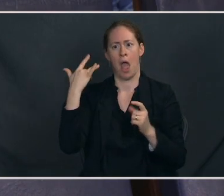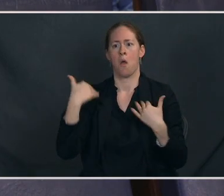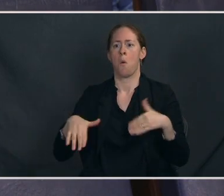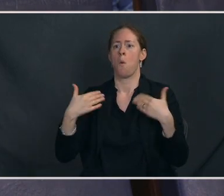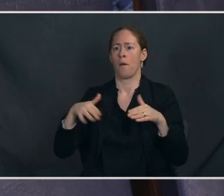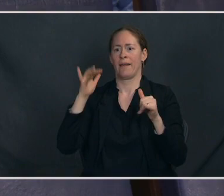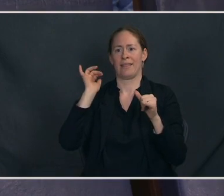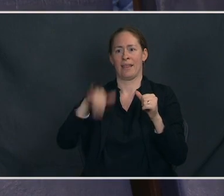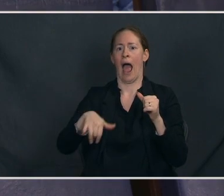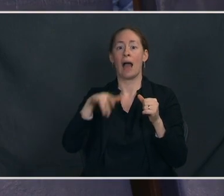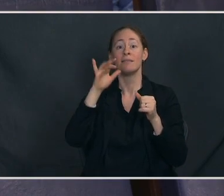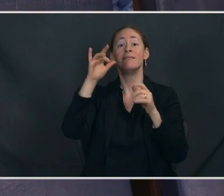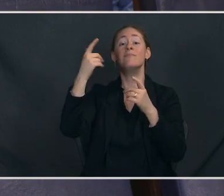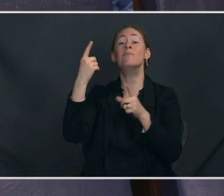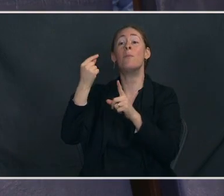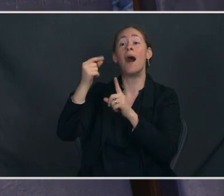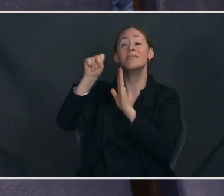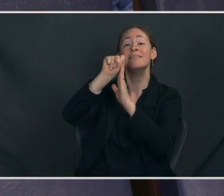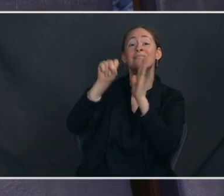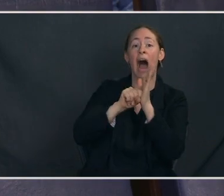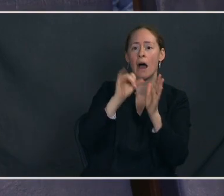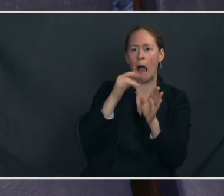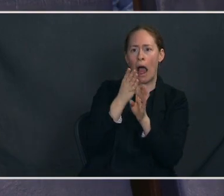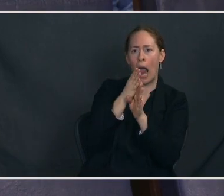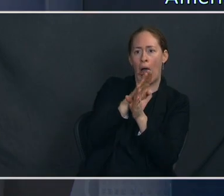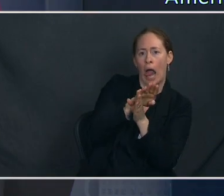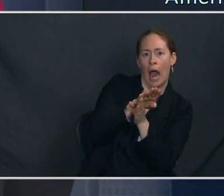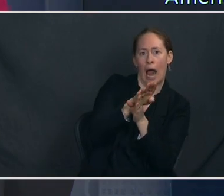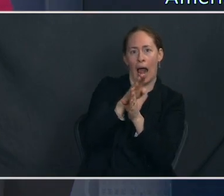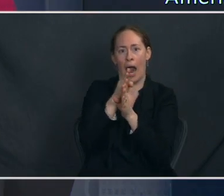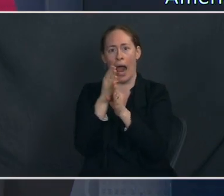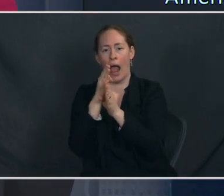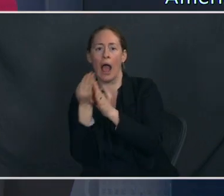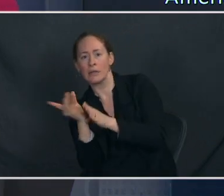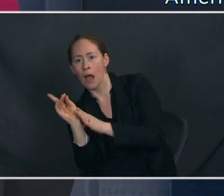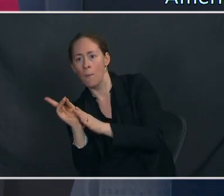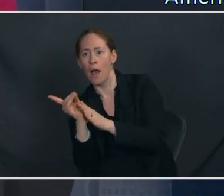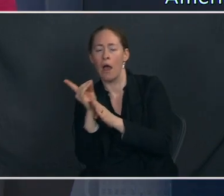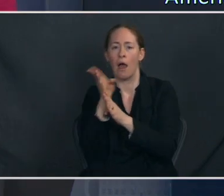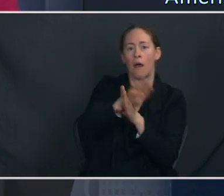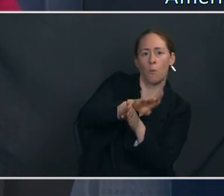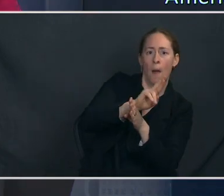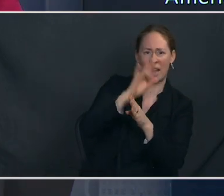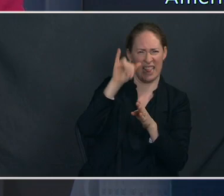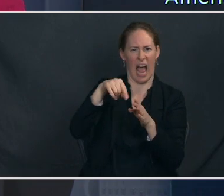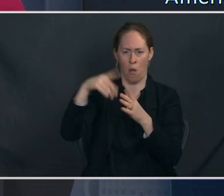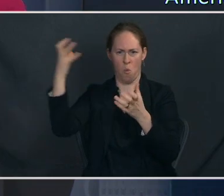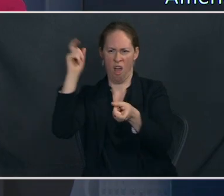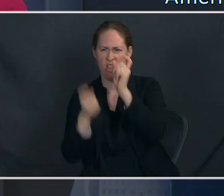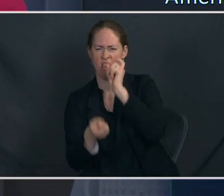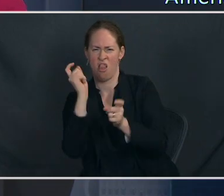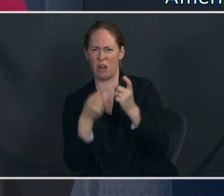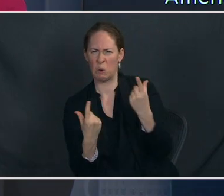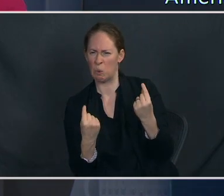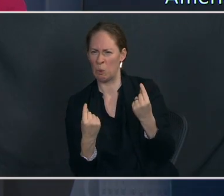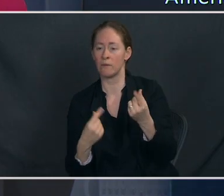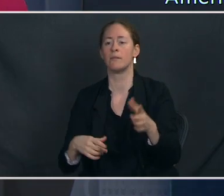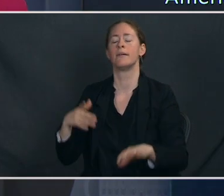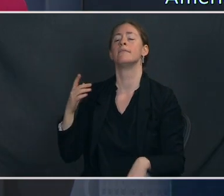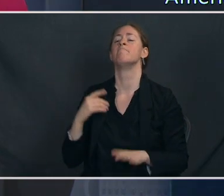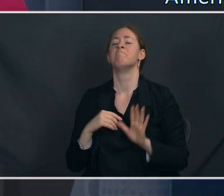brown communities. What's the administration going to do about that as well? Well, with respect to prisons, policing, the